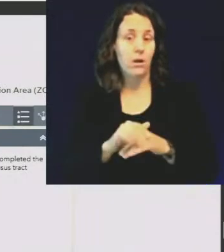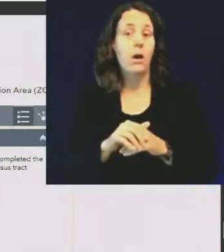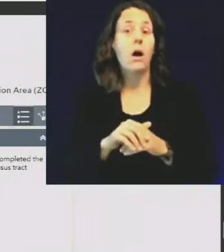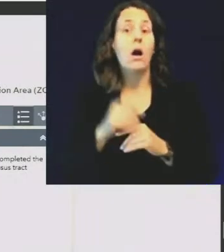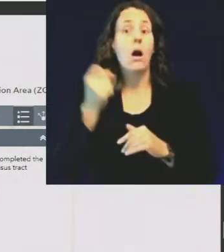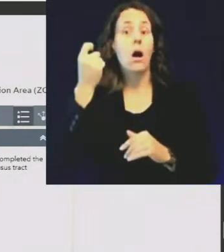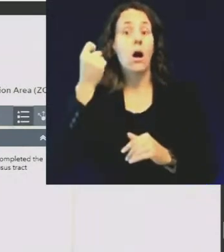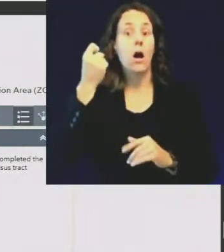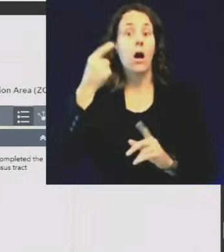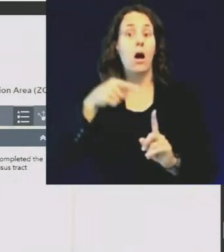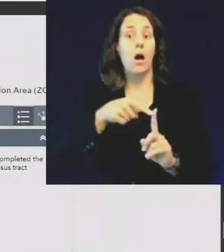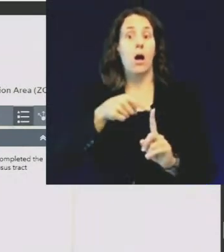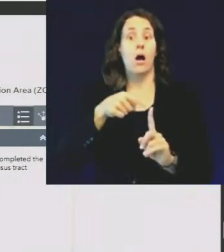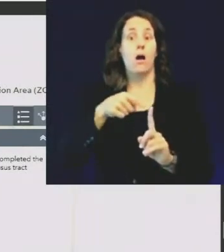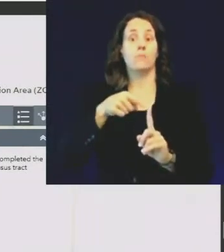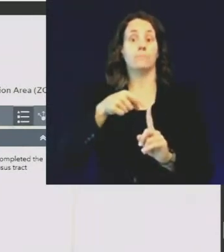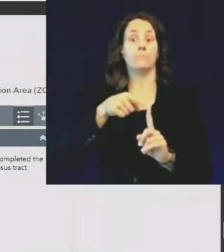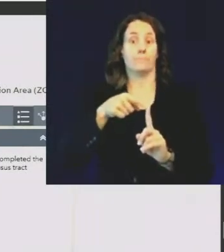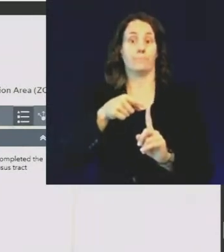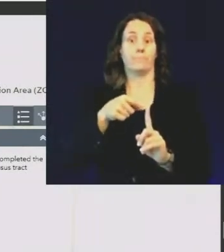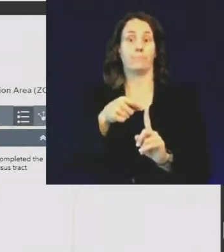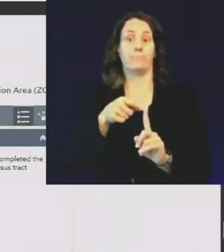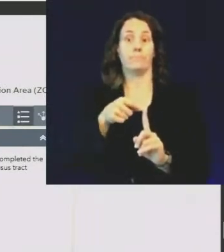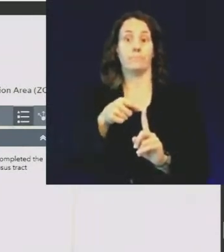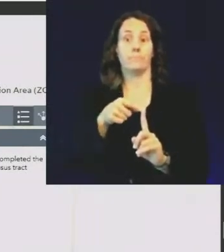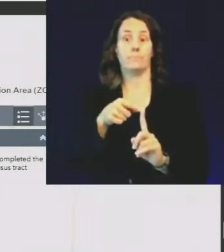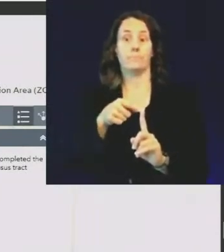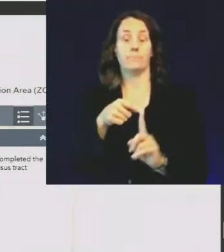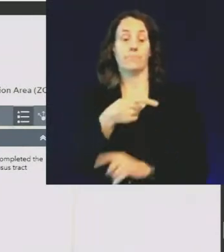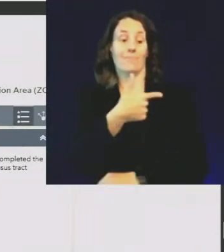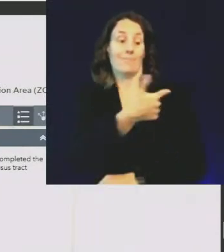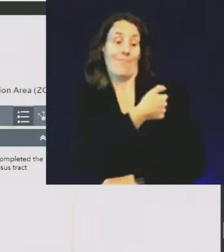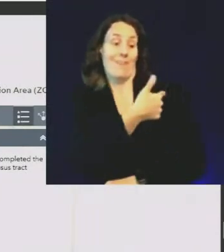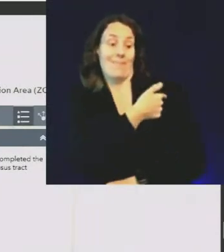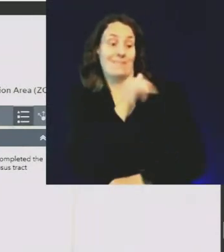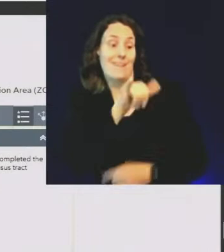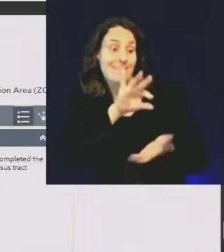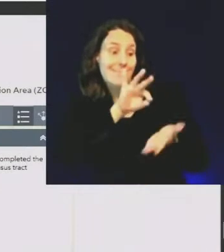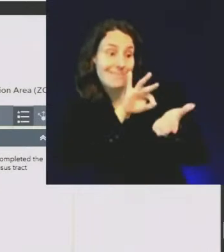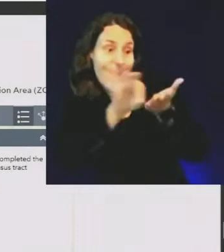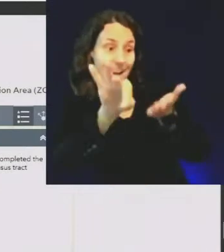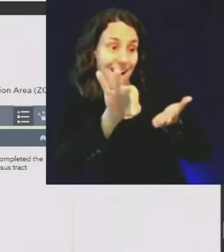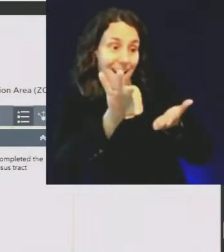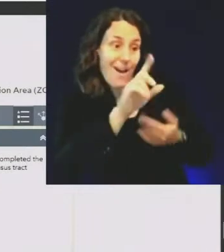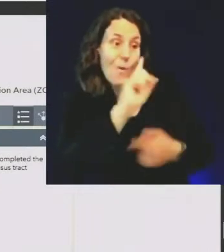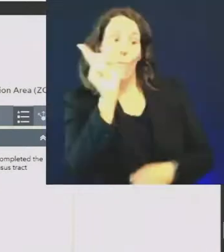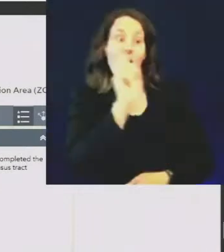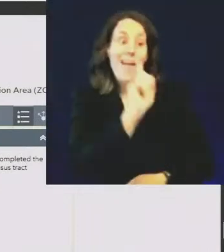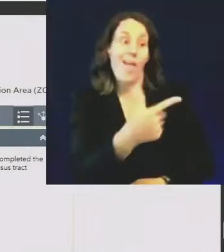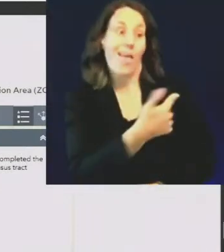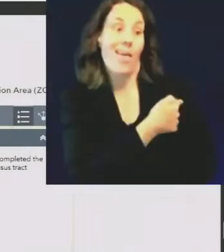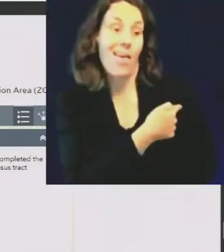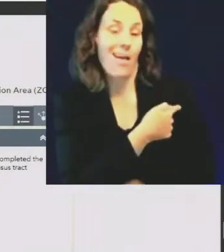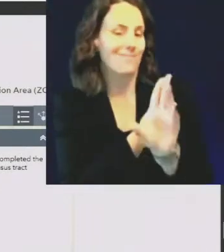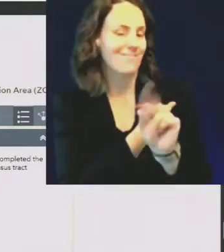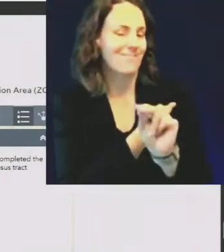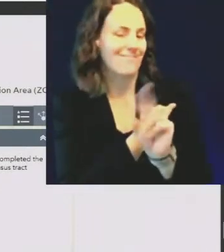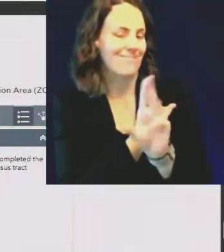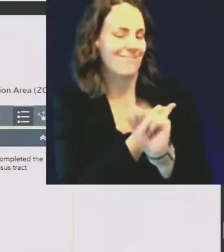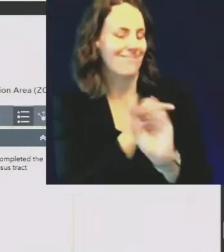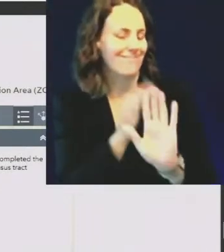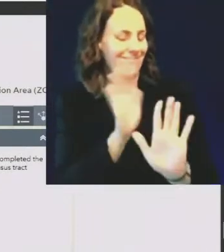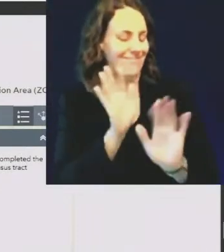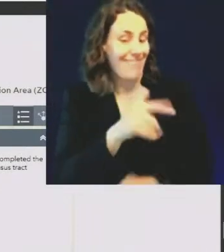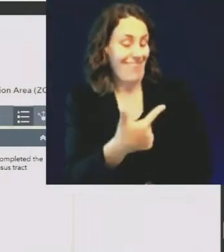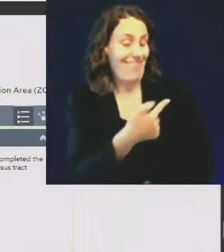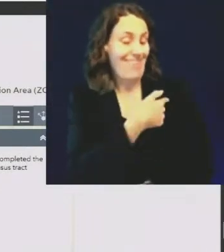person who received the vaccine, not where the vaccine was administered. Secondly, you may see a little